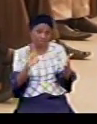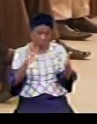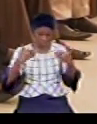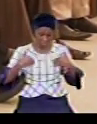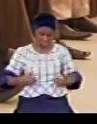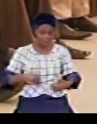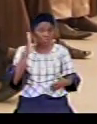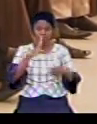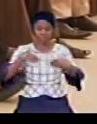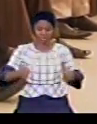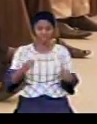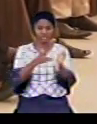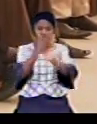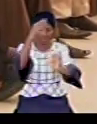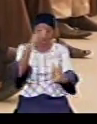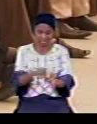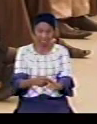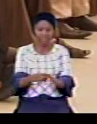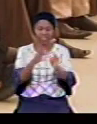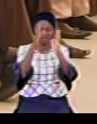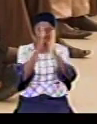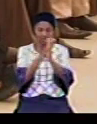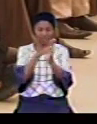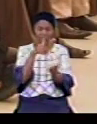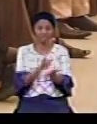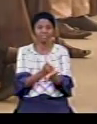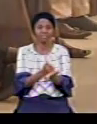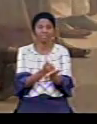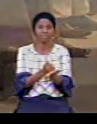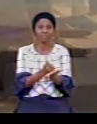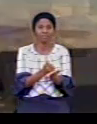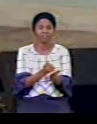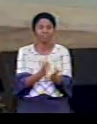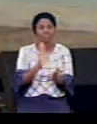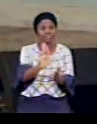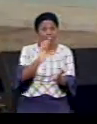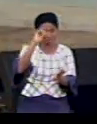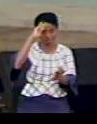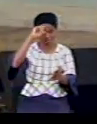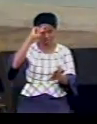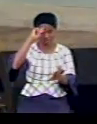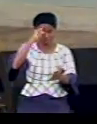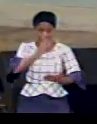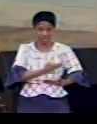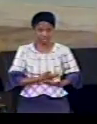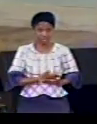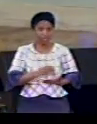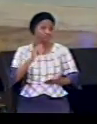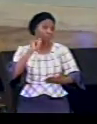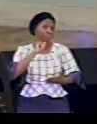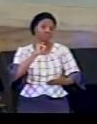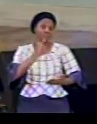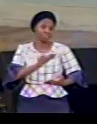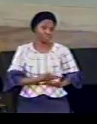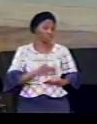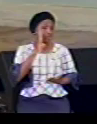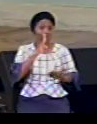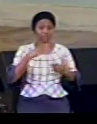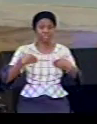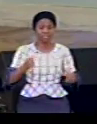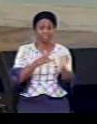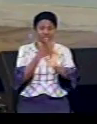be healed in Jesus' name. Your son, your daughter will be healed.